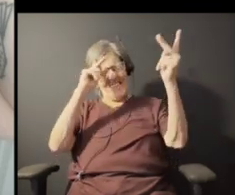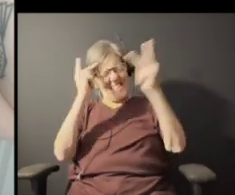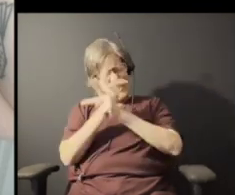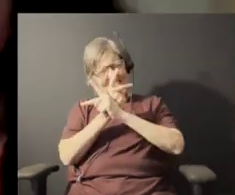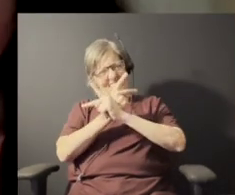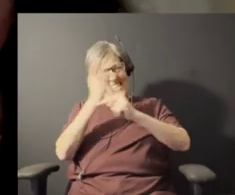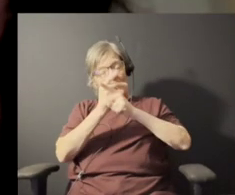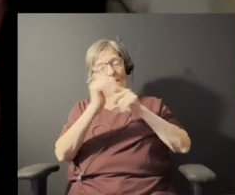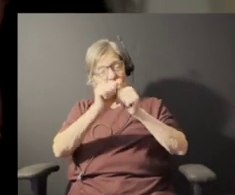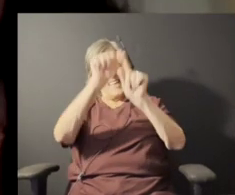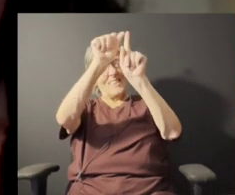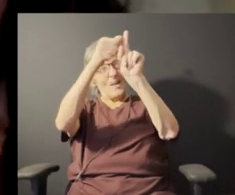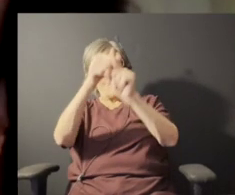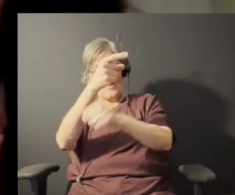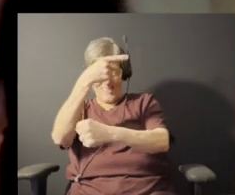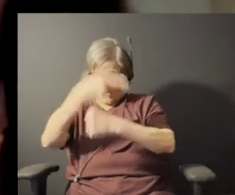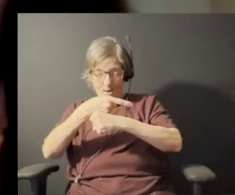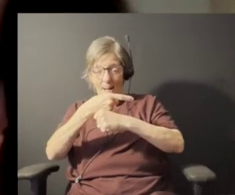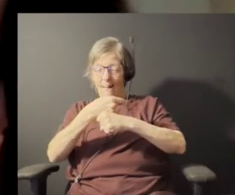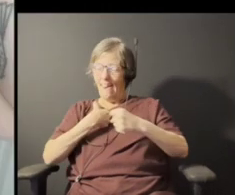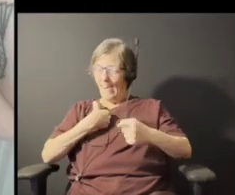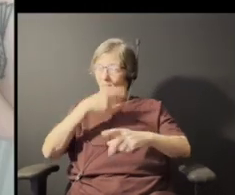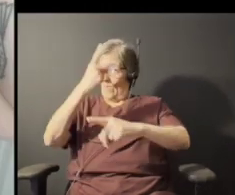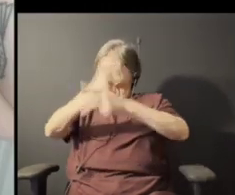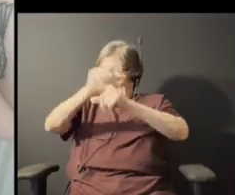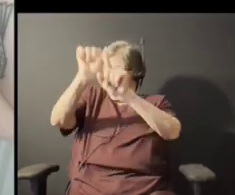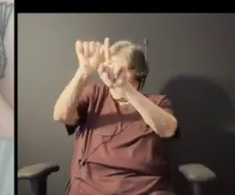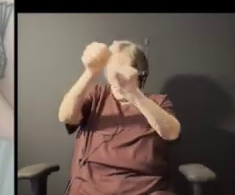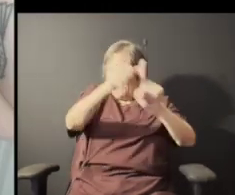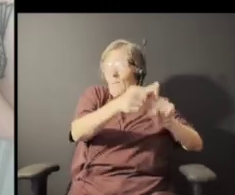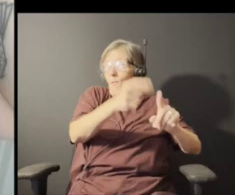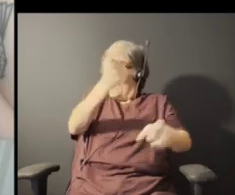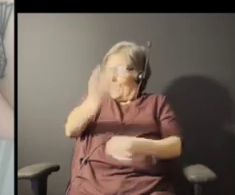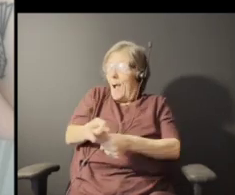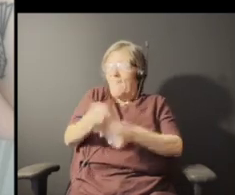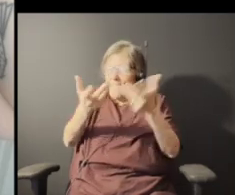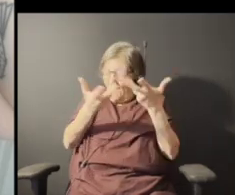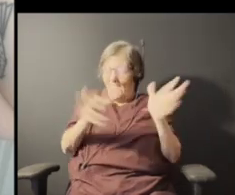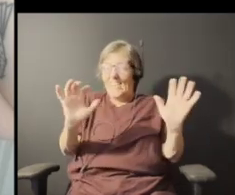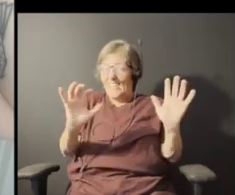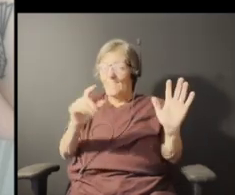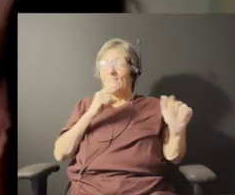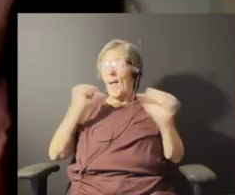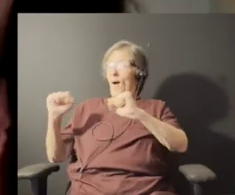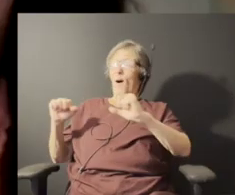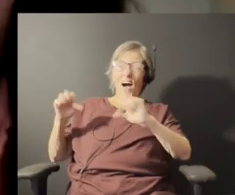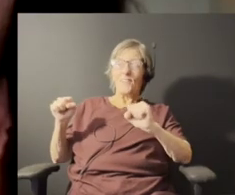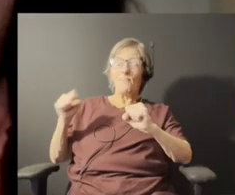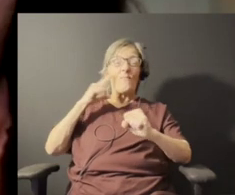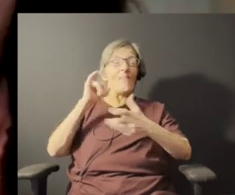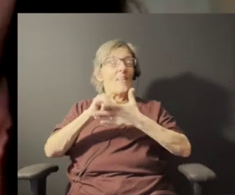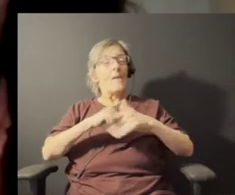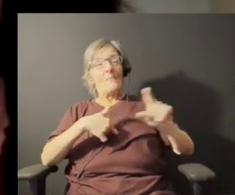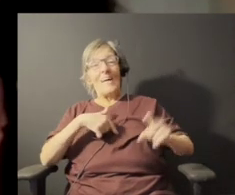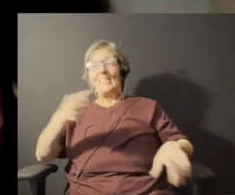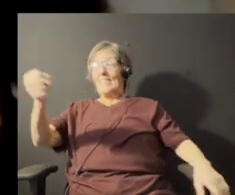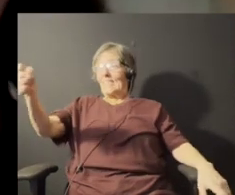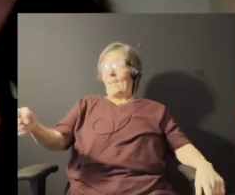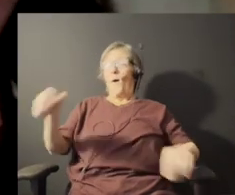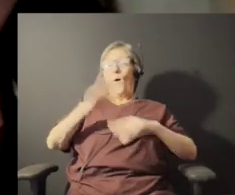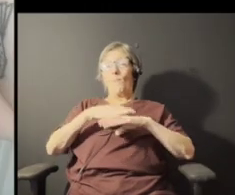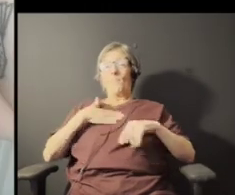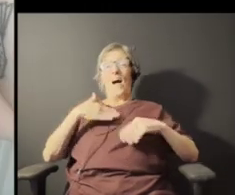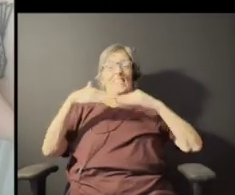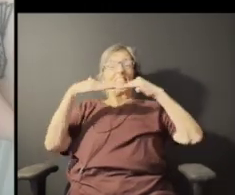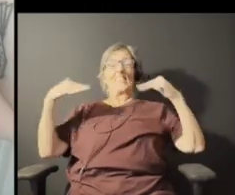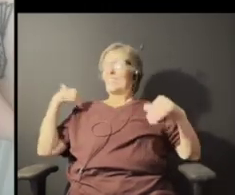Okay. hard to get the sculpt right. And I feel like I got the sculpt right. Awesome. And I have it sitting on my